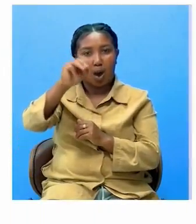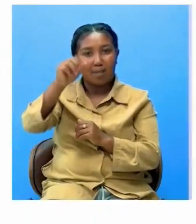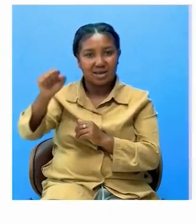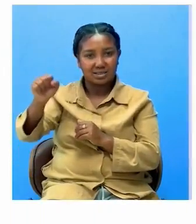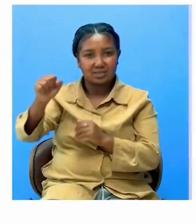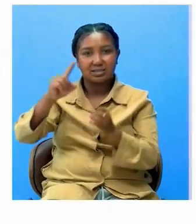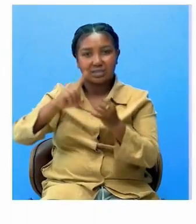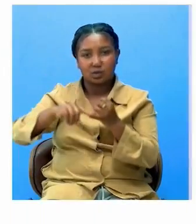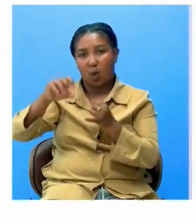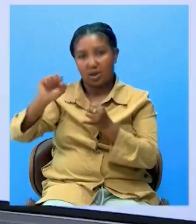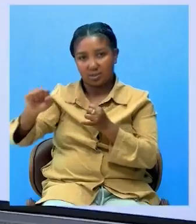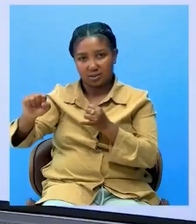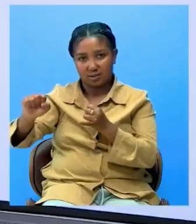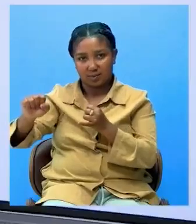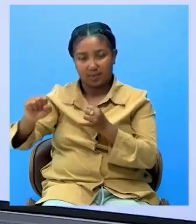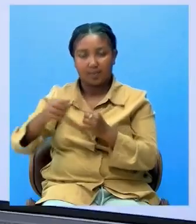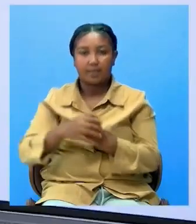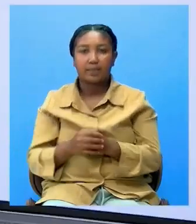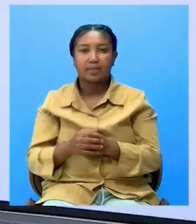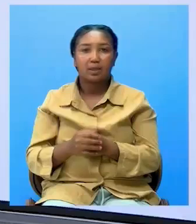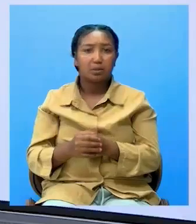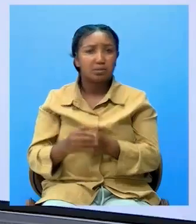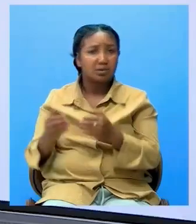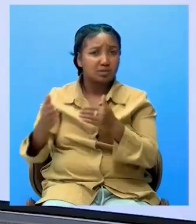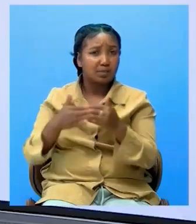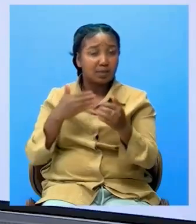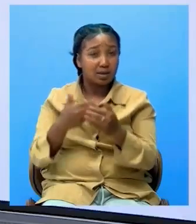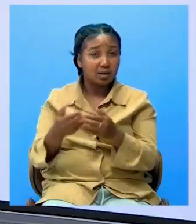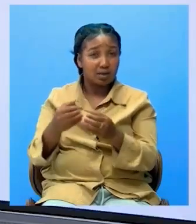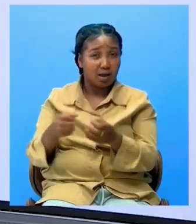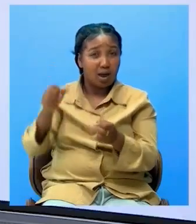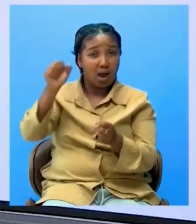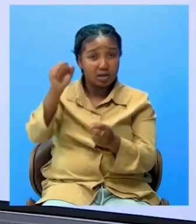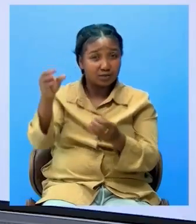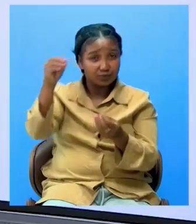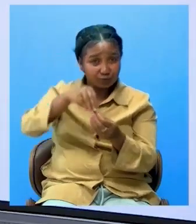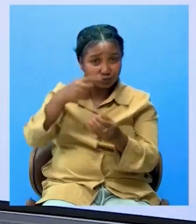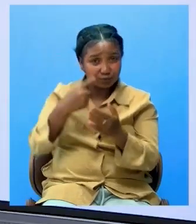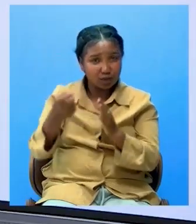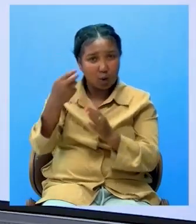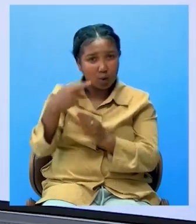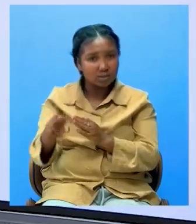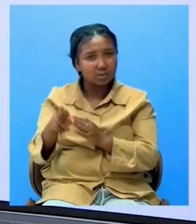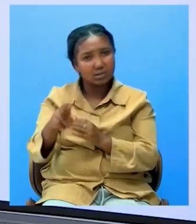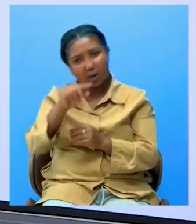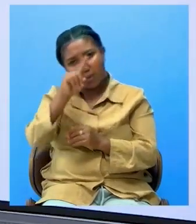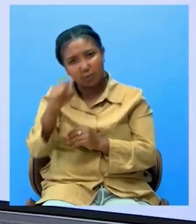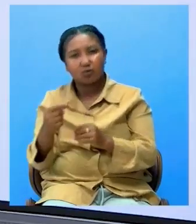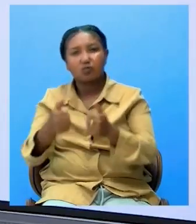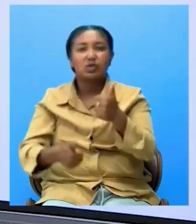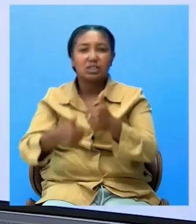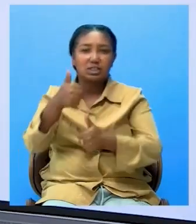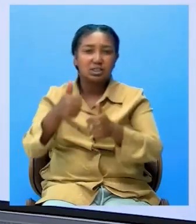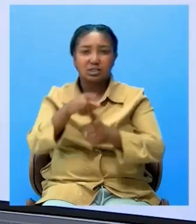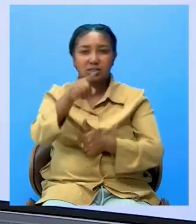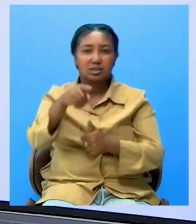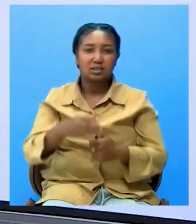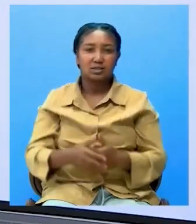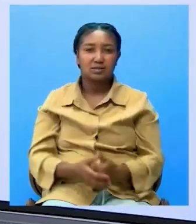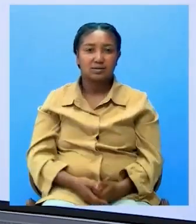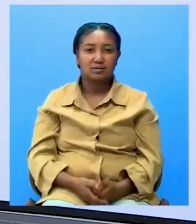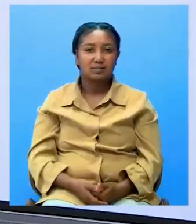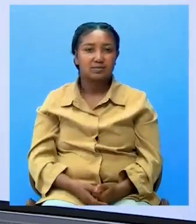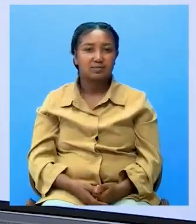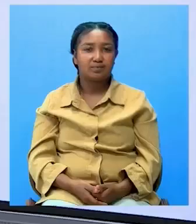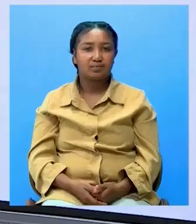is ended in S. Can we simply add S here? Or can we simply add apostrophe?